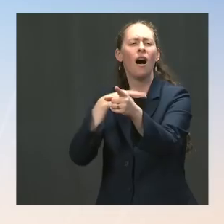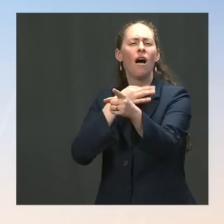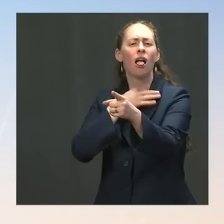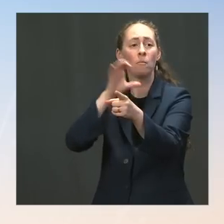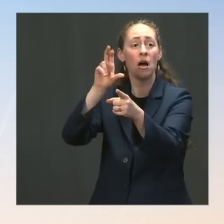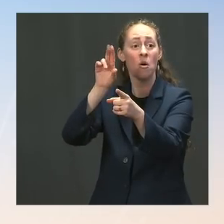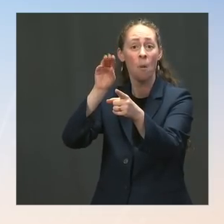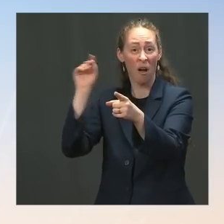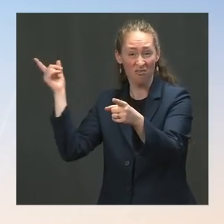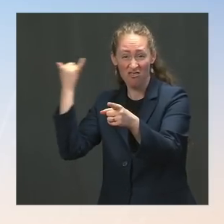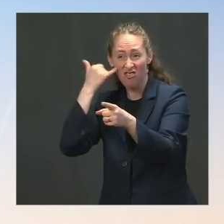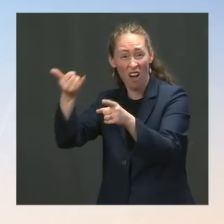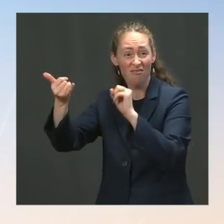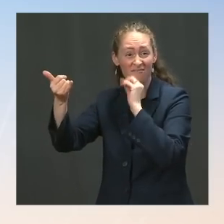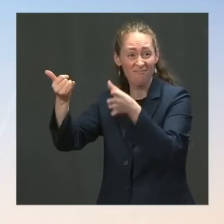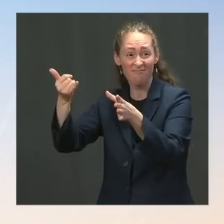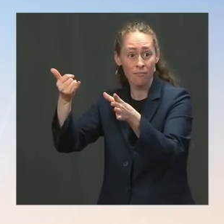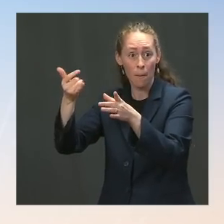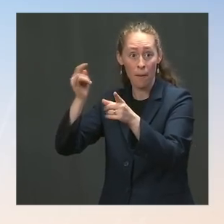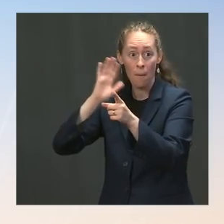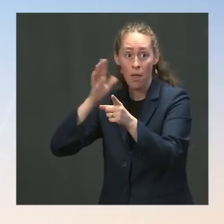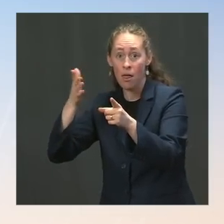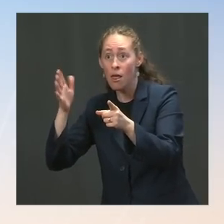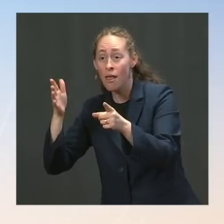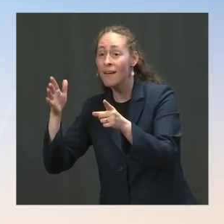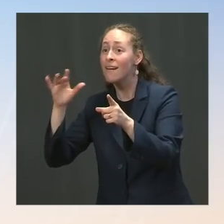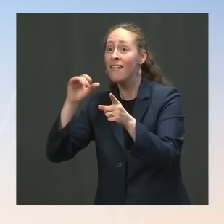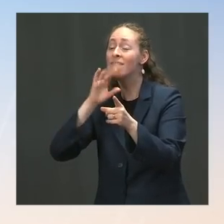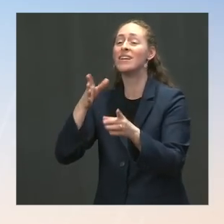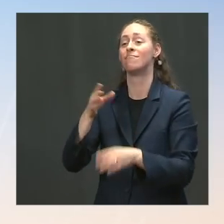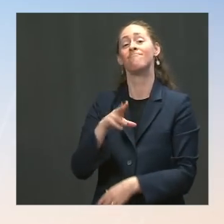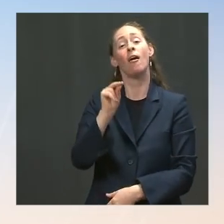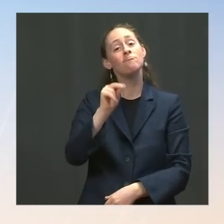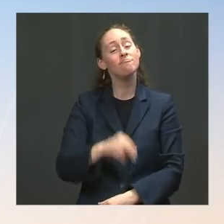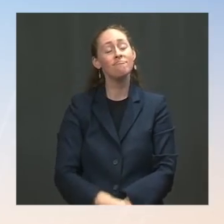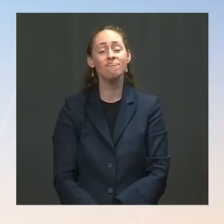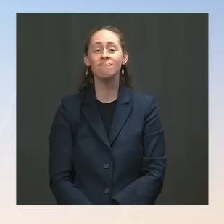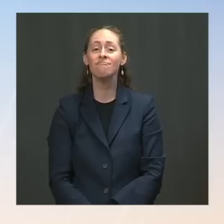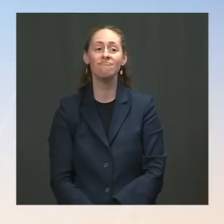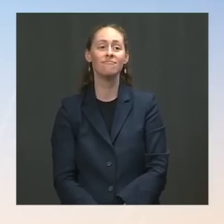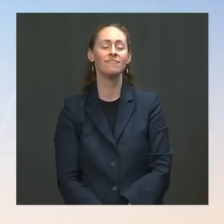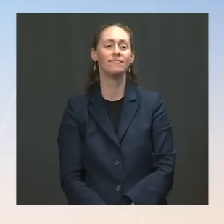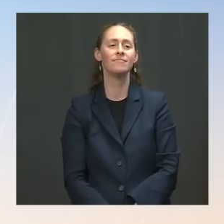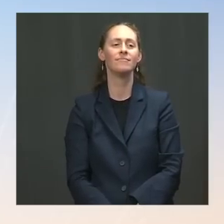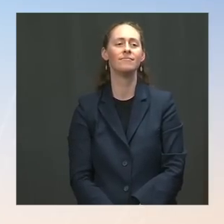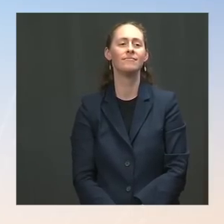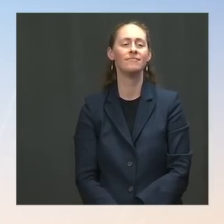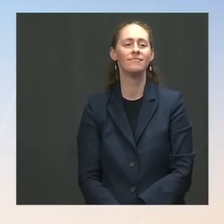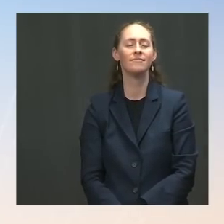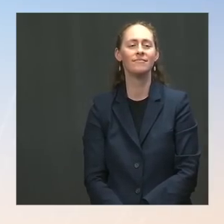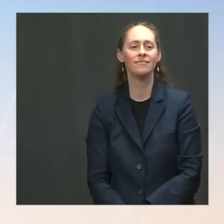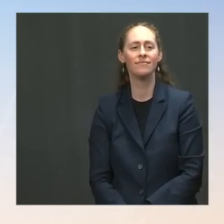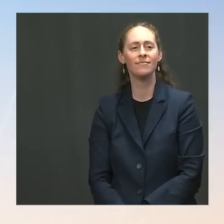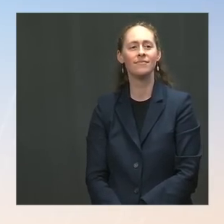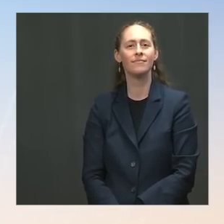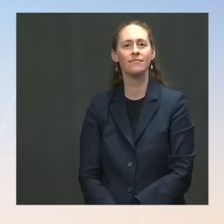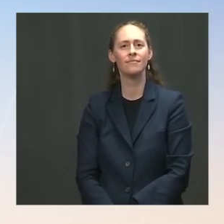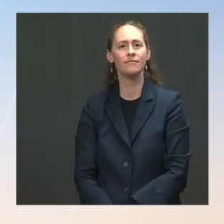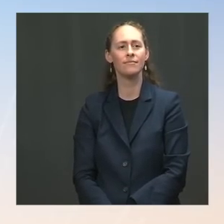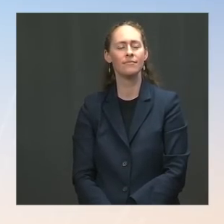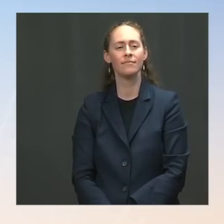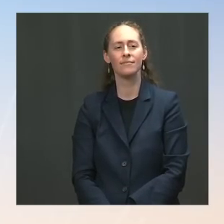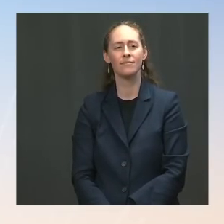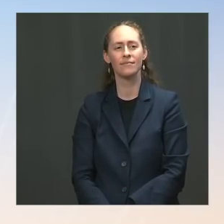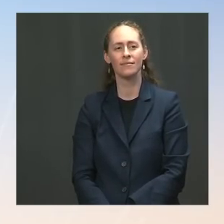No. Go ahead. Thanks, Jen. Two questions for you. Has the president received a formal recommendation yet from the Secretary of Defense